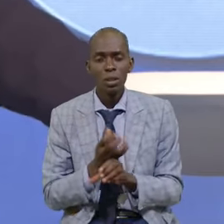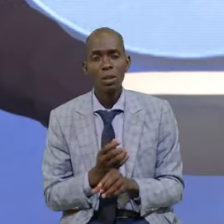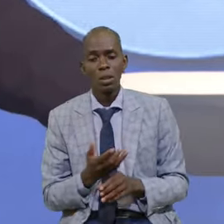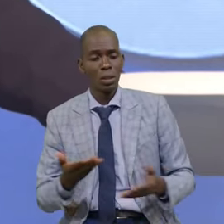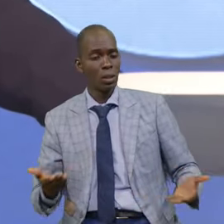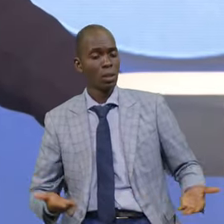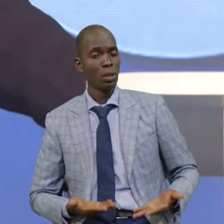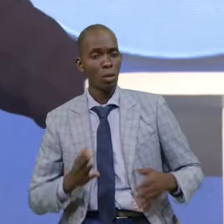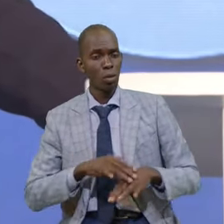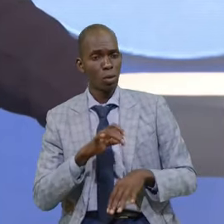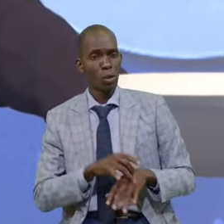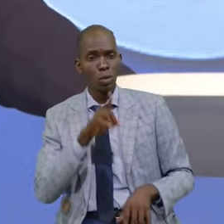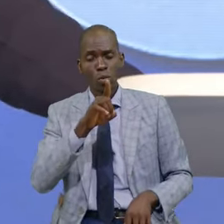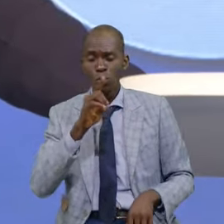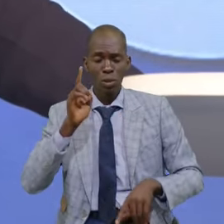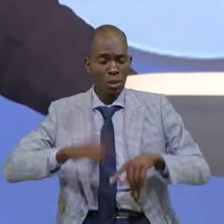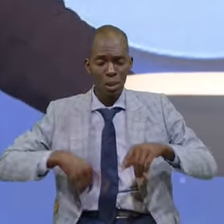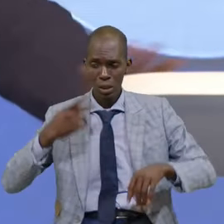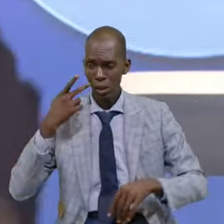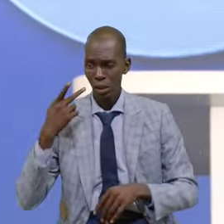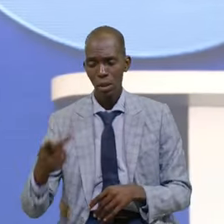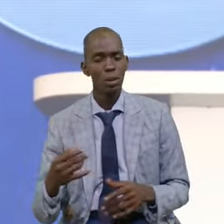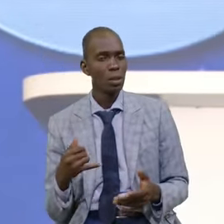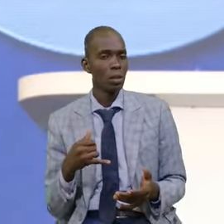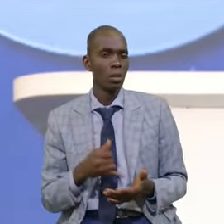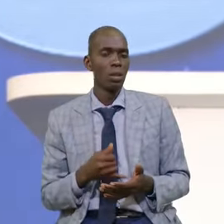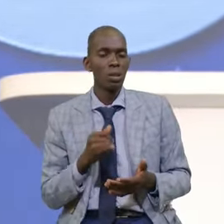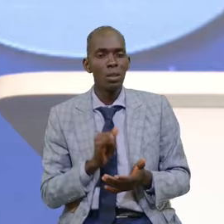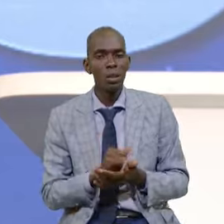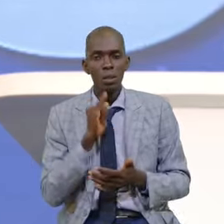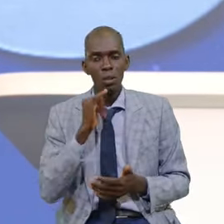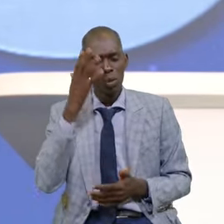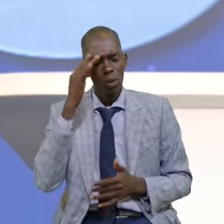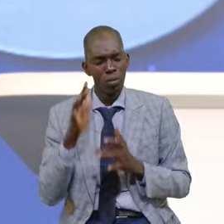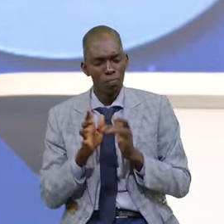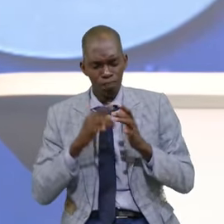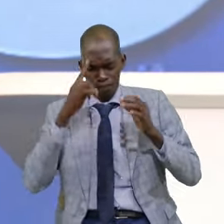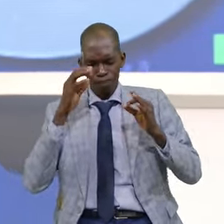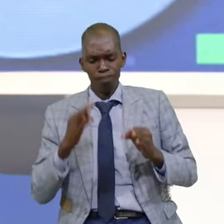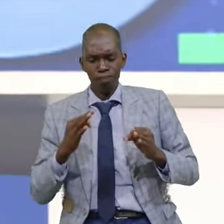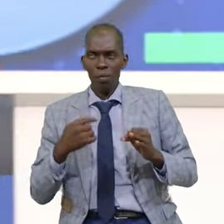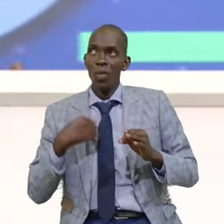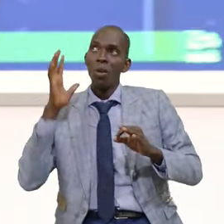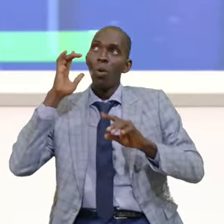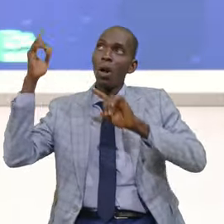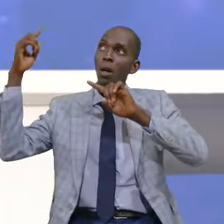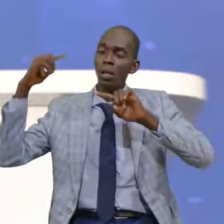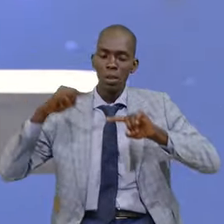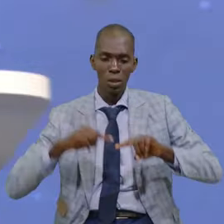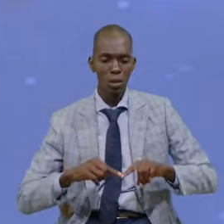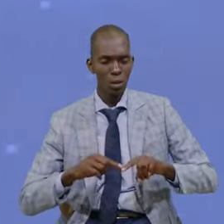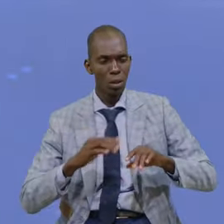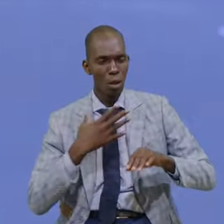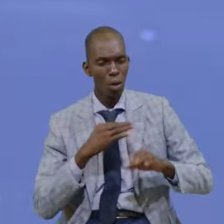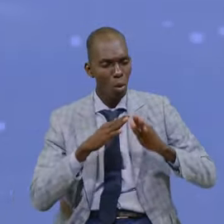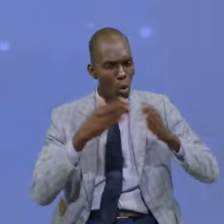not open and you could not see them. And he said, okay, I'll go there. I'll open their eyes